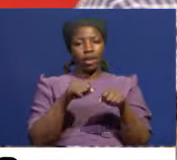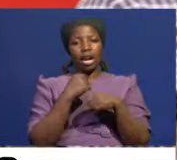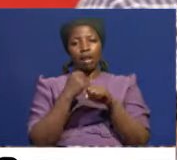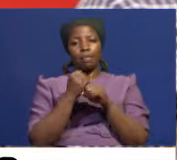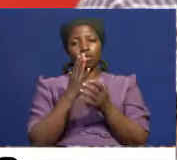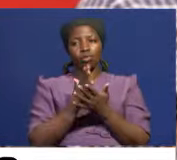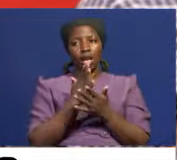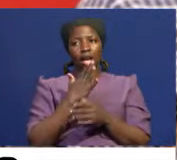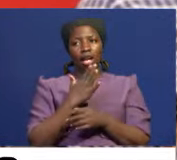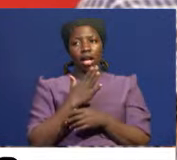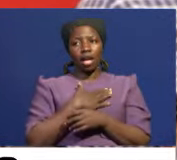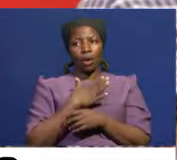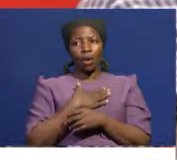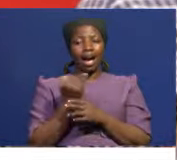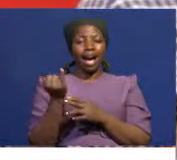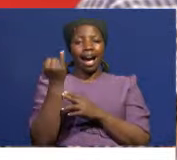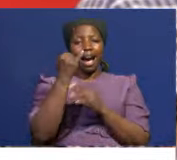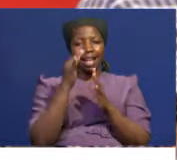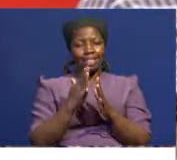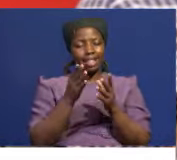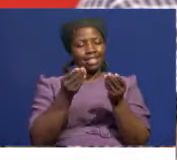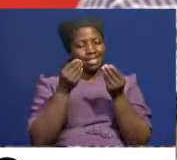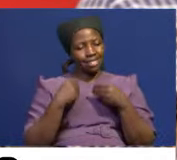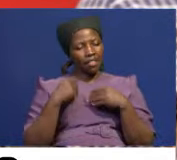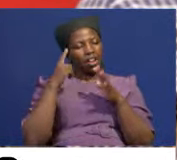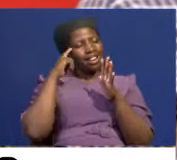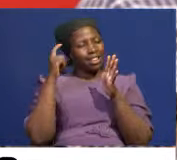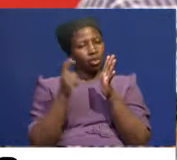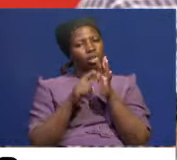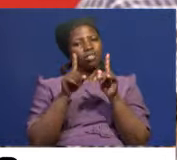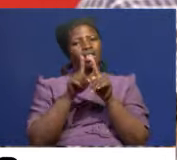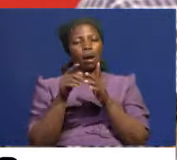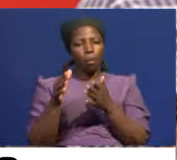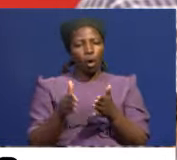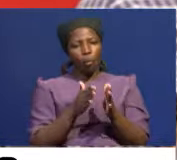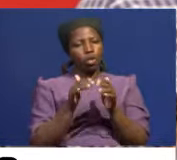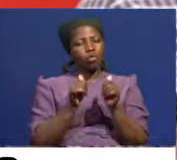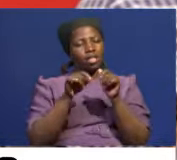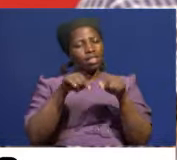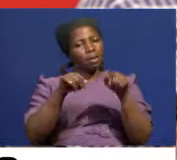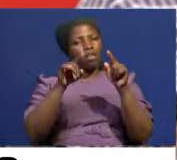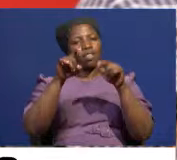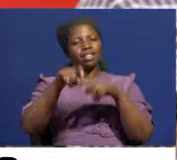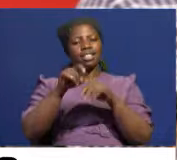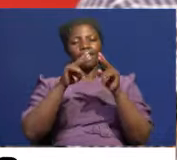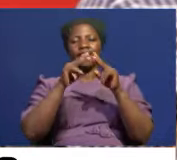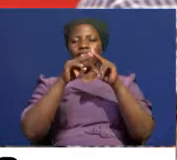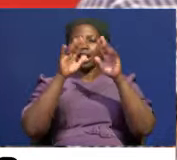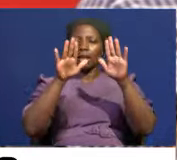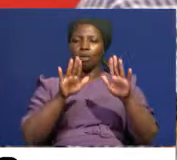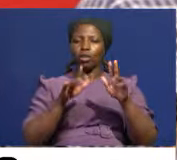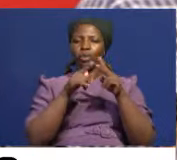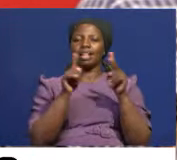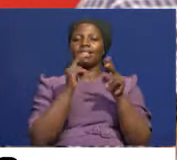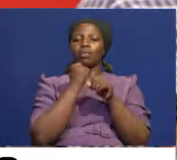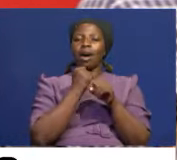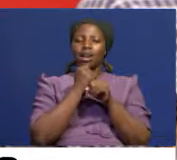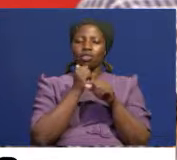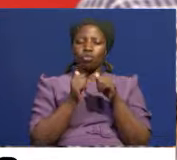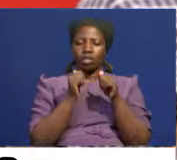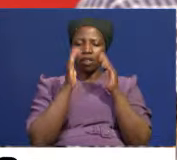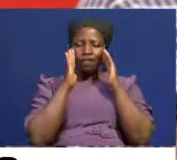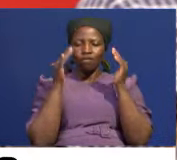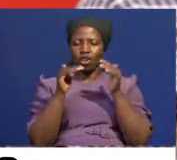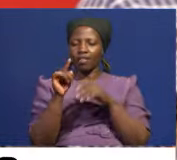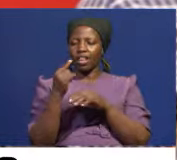artists receive the recognition and the opportunities they deserve. It is imperative that we embark on a journey that prioritizes creativity